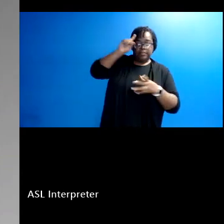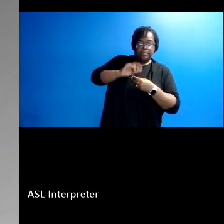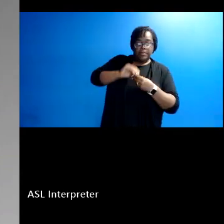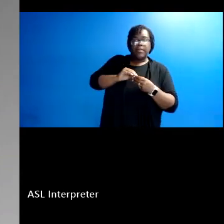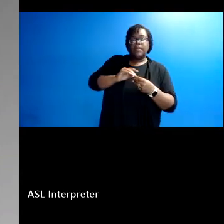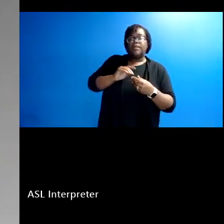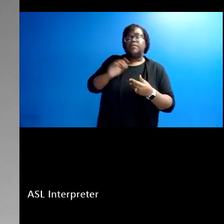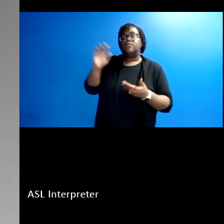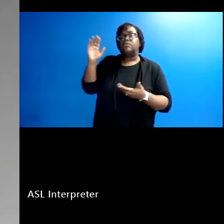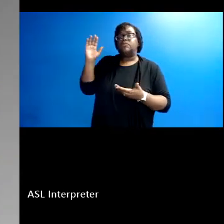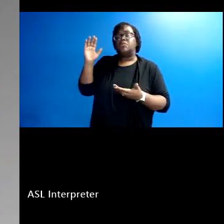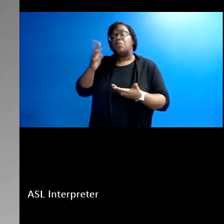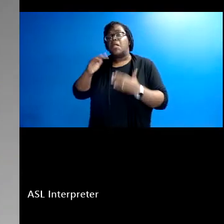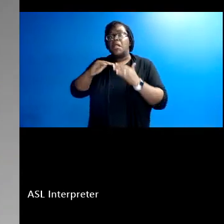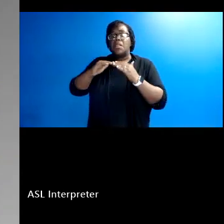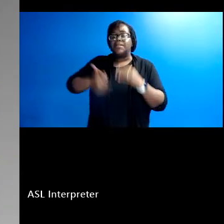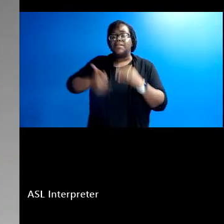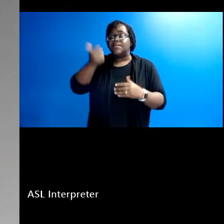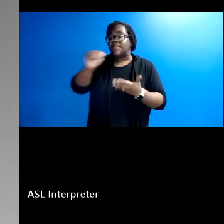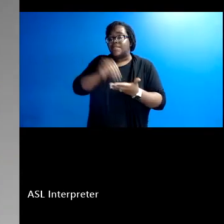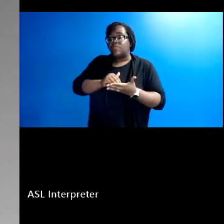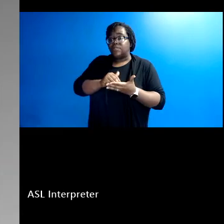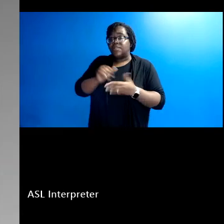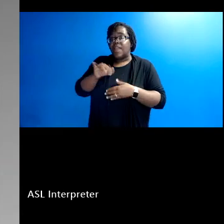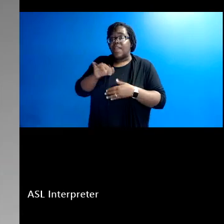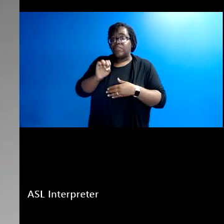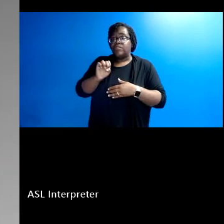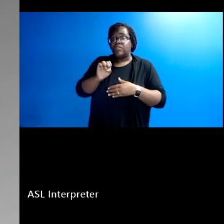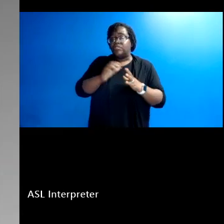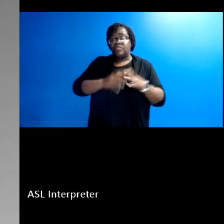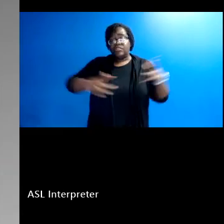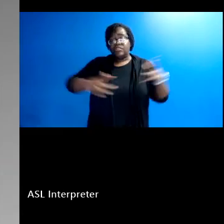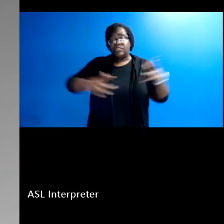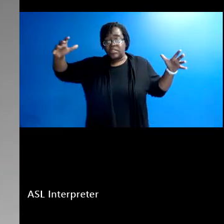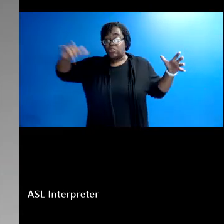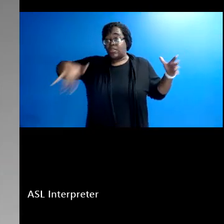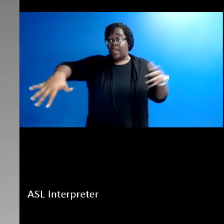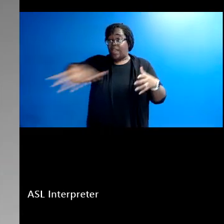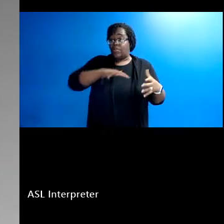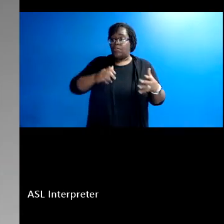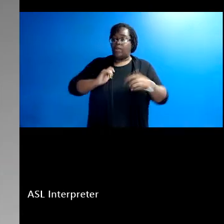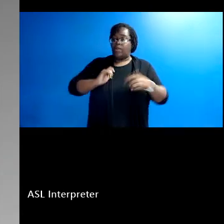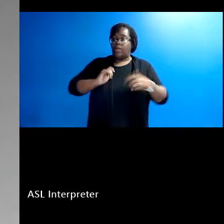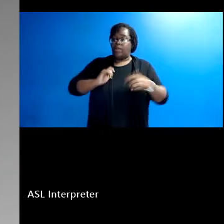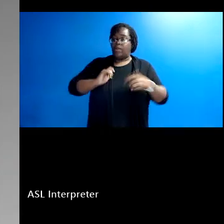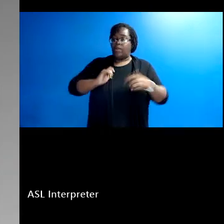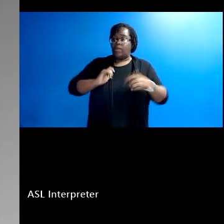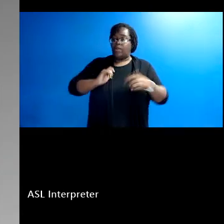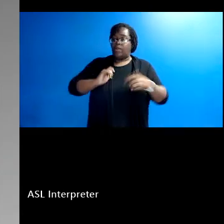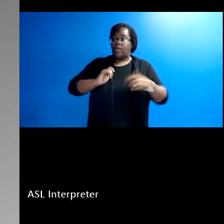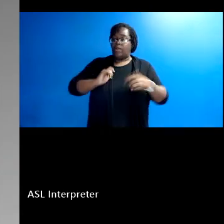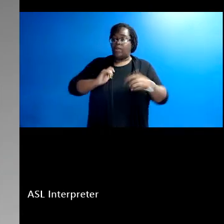than 10,000 acres. And in that range, we're looking to install cover conductor. We're also looking at